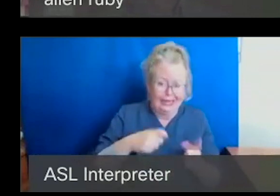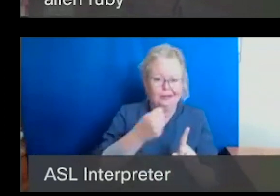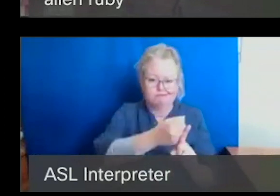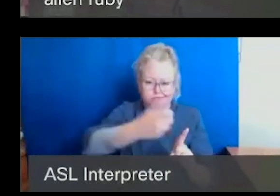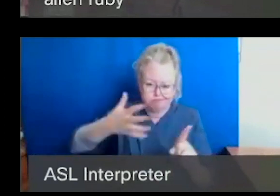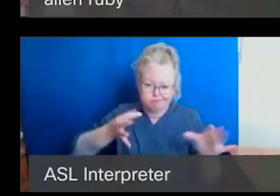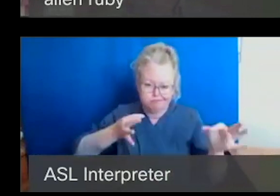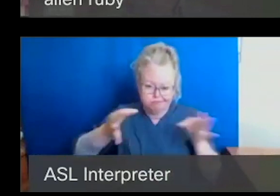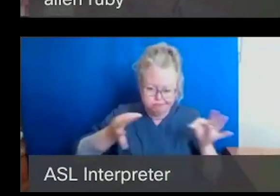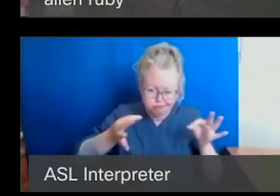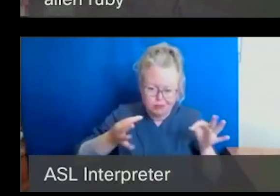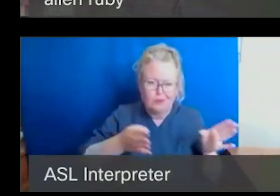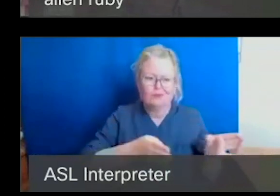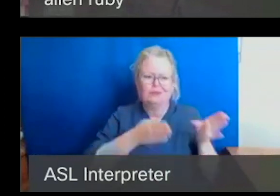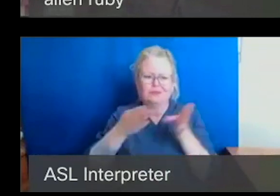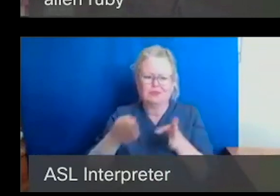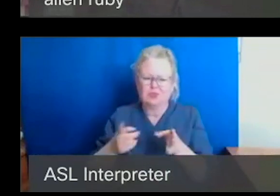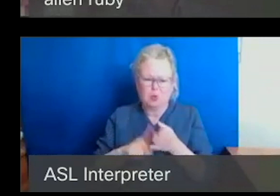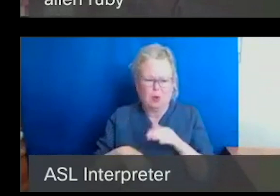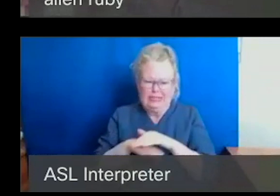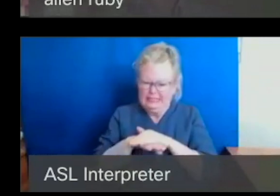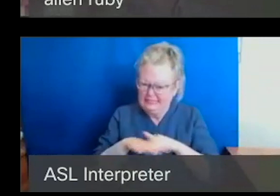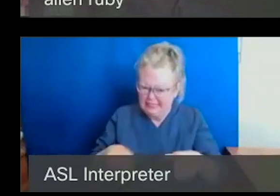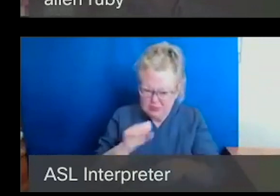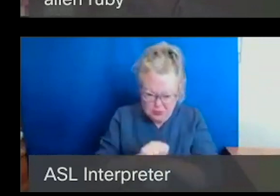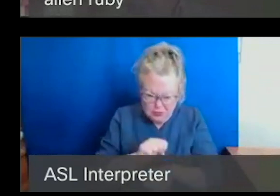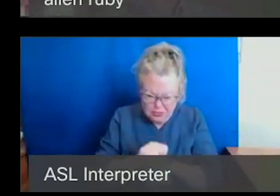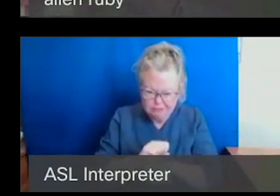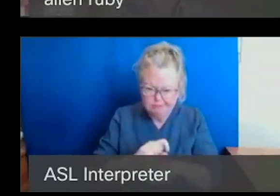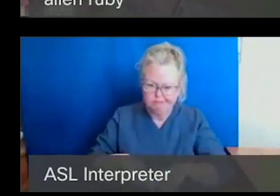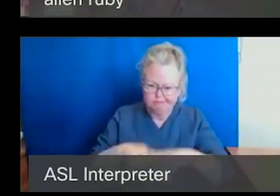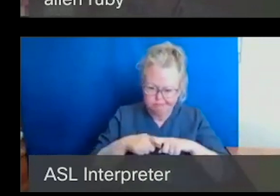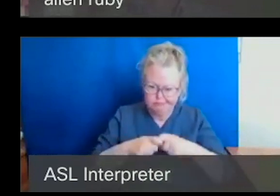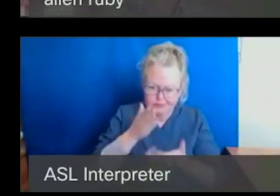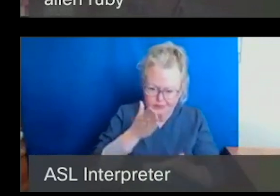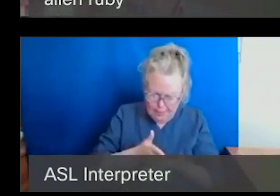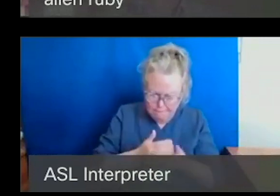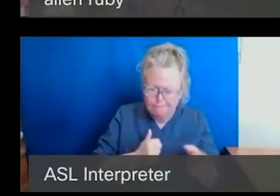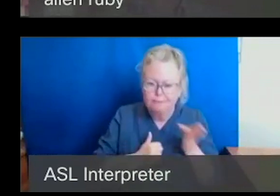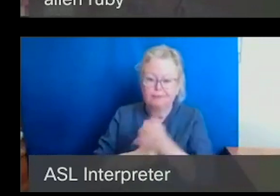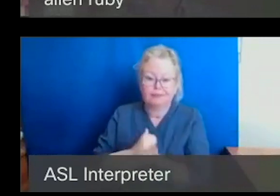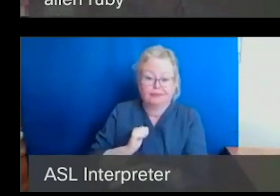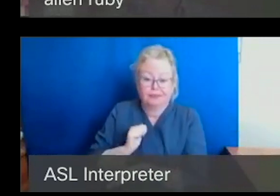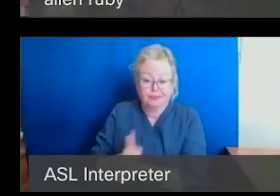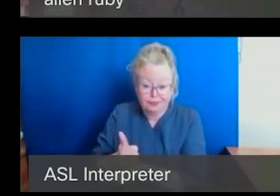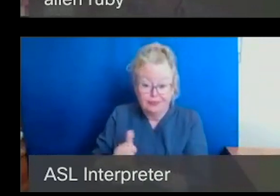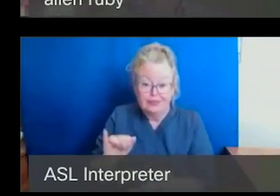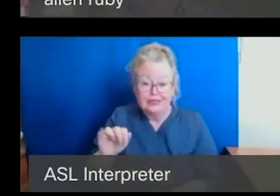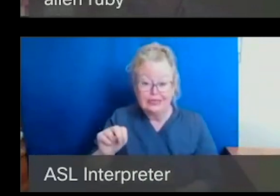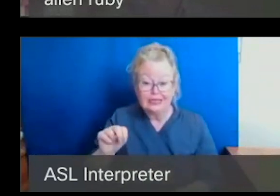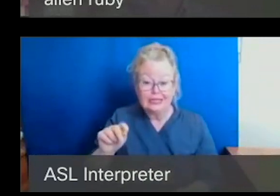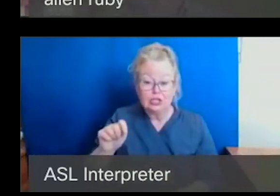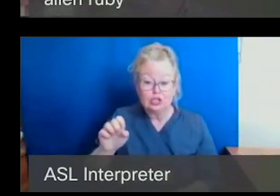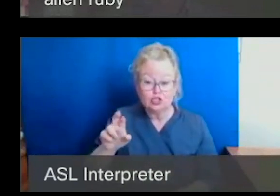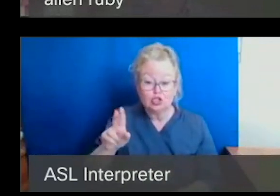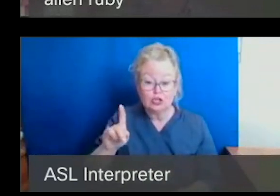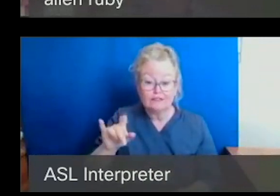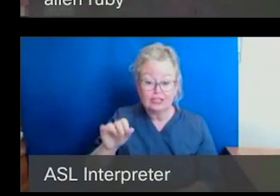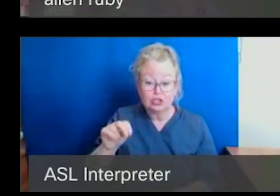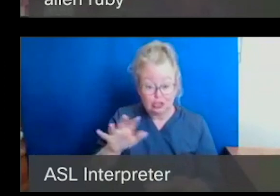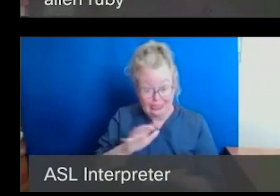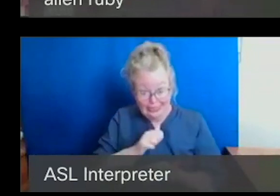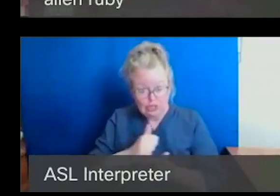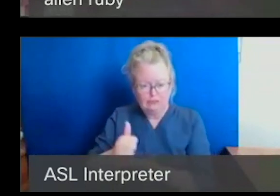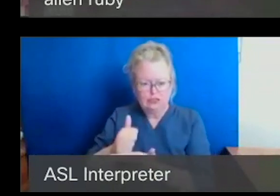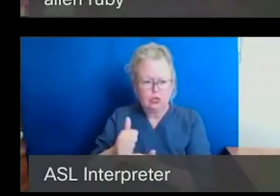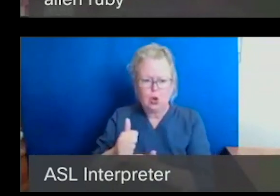work so we stop using it? And how do interventions work? Are they working only for subgroups, for certain types of